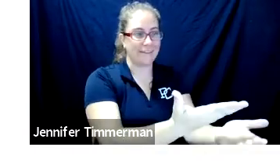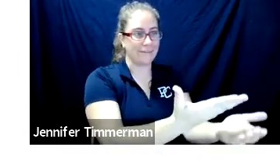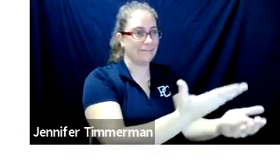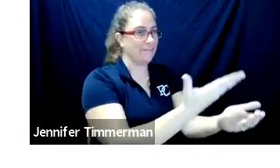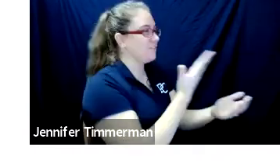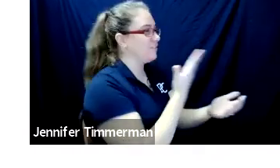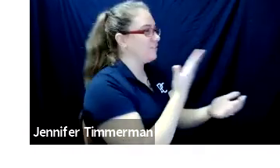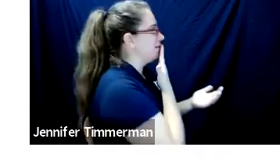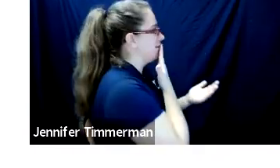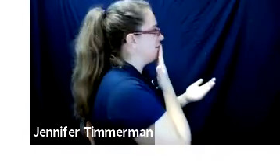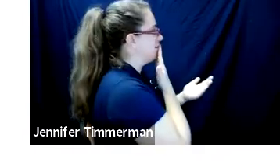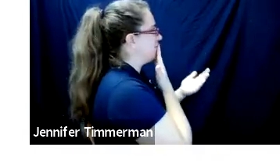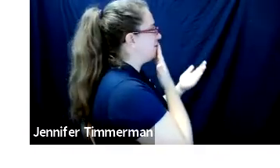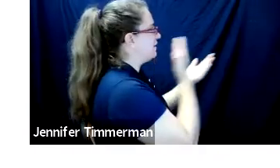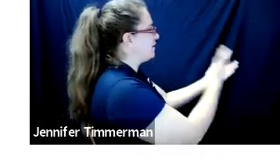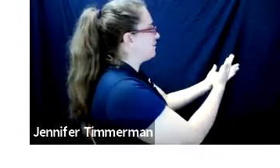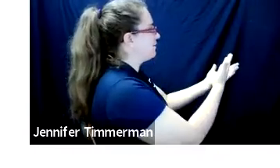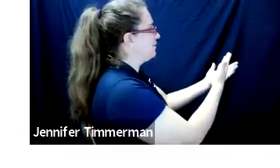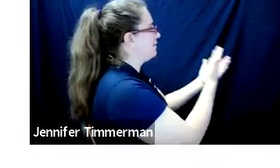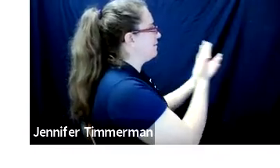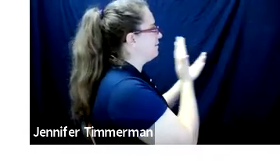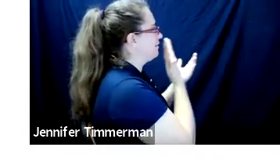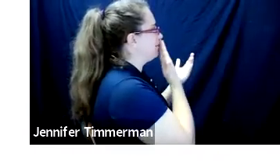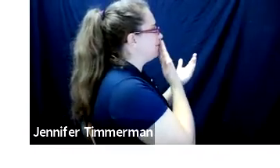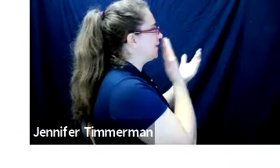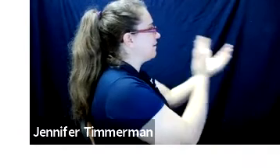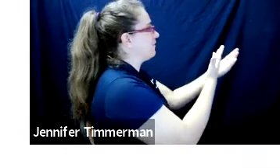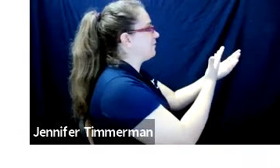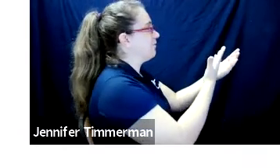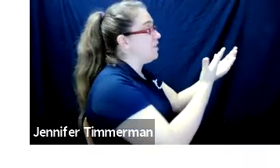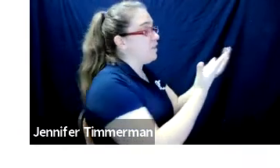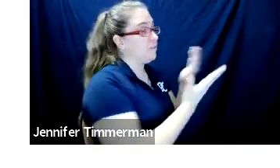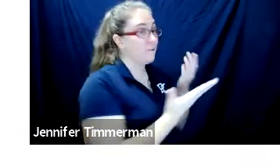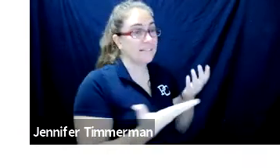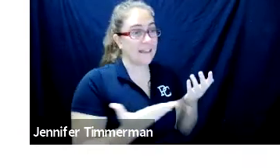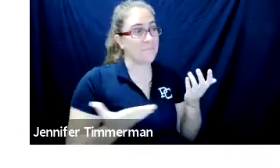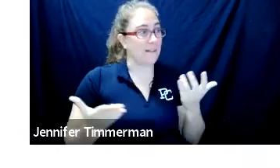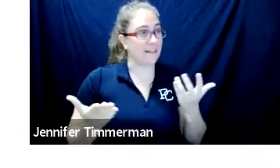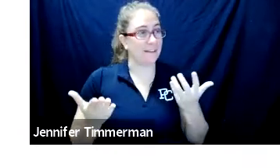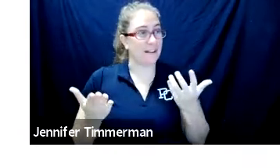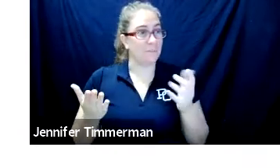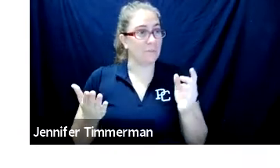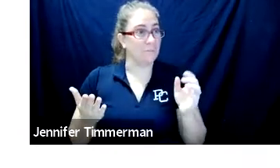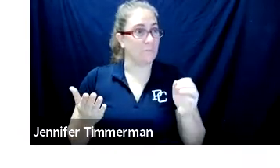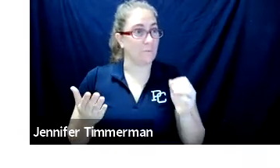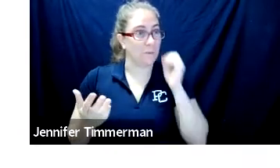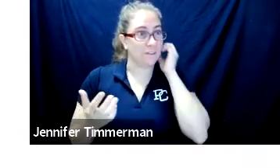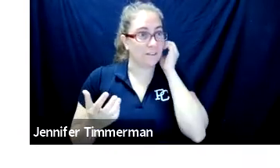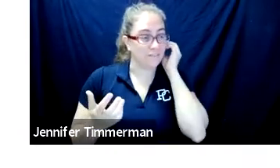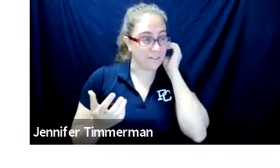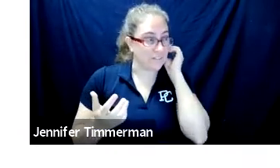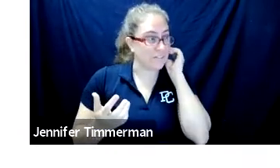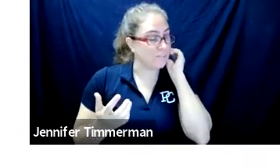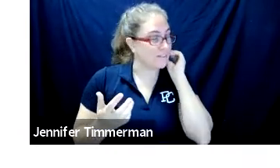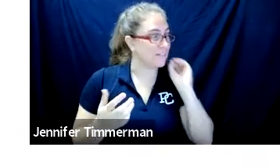thank you from the chin. Thank you. Thank you. You notice I'm pointing out a couple of people with really